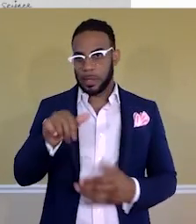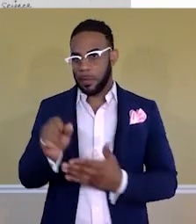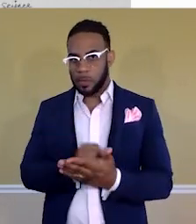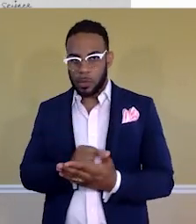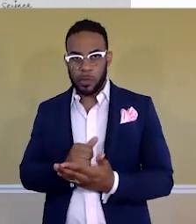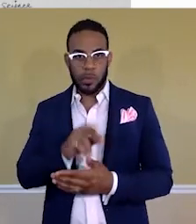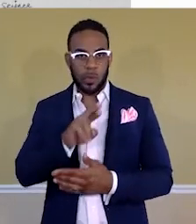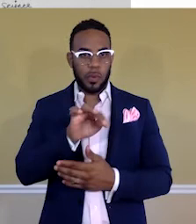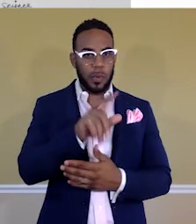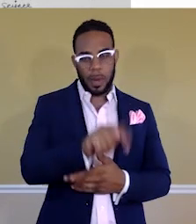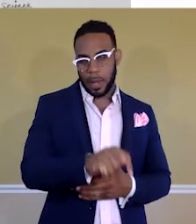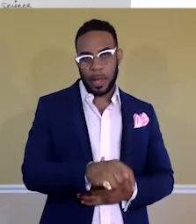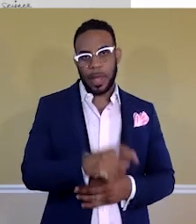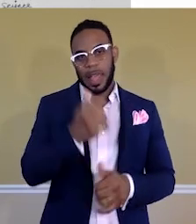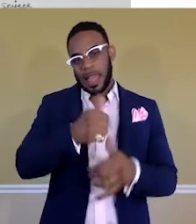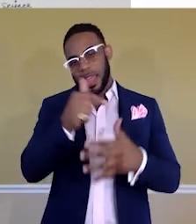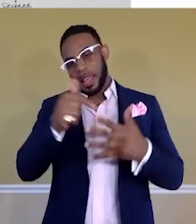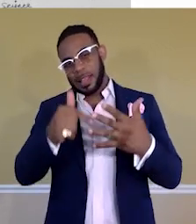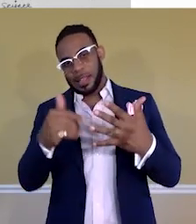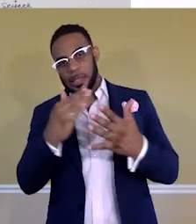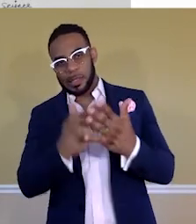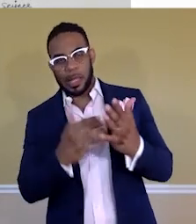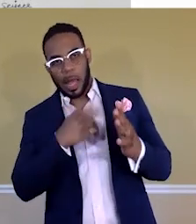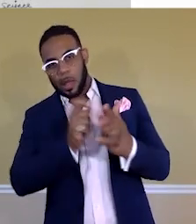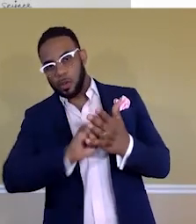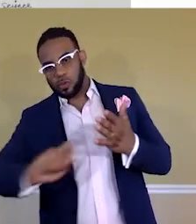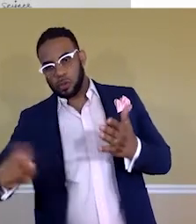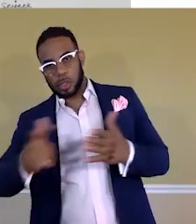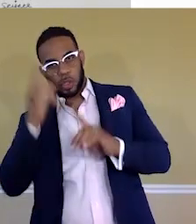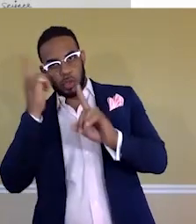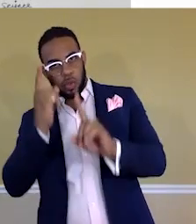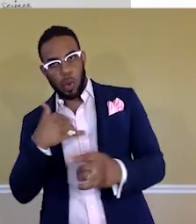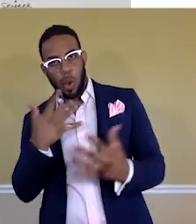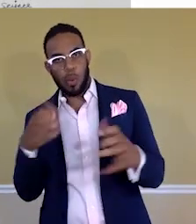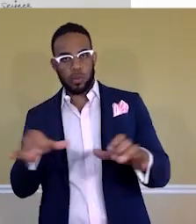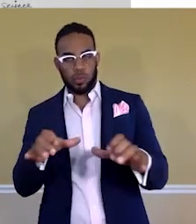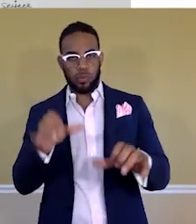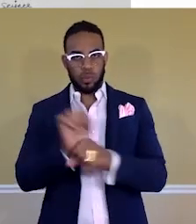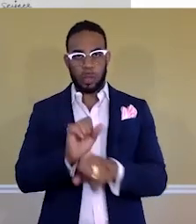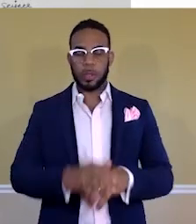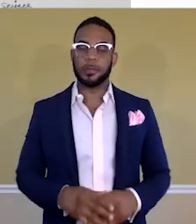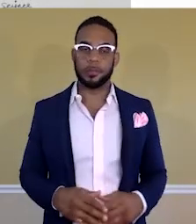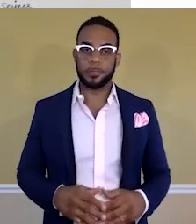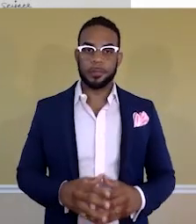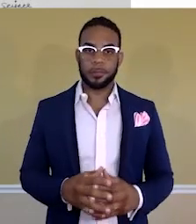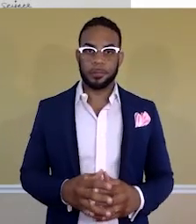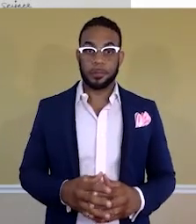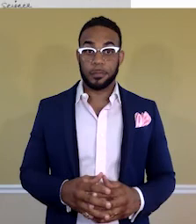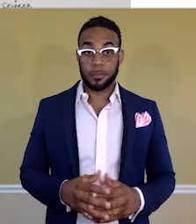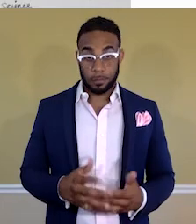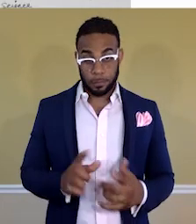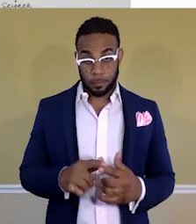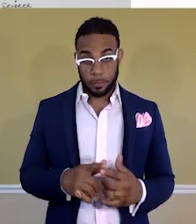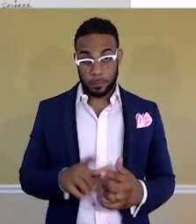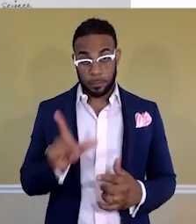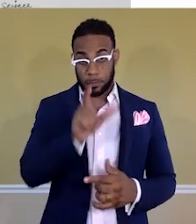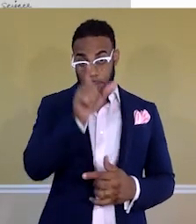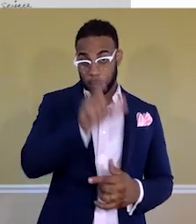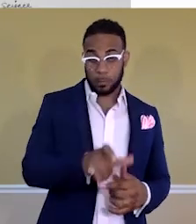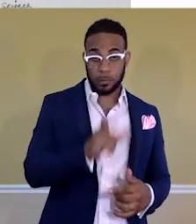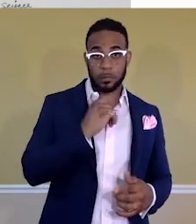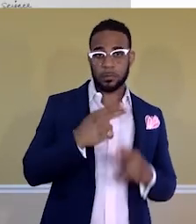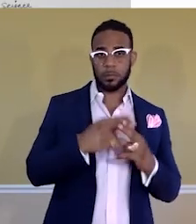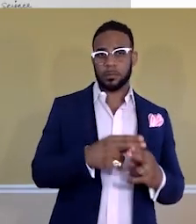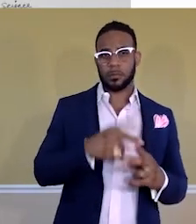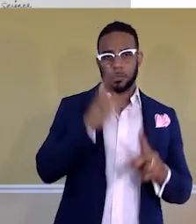React. And with each of those sections, I've written out some goals of what I want to work on. To the left, there is what